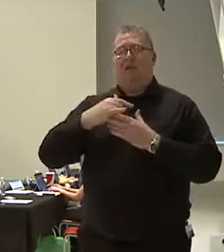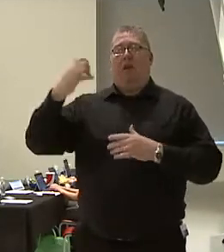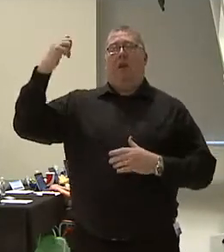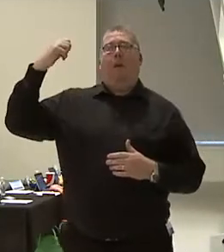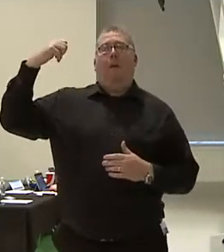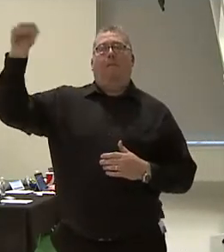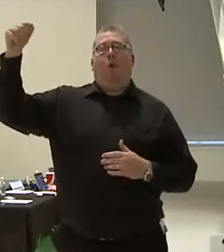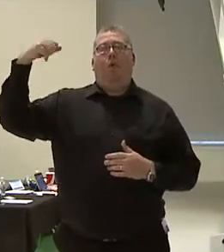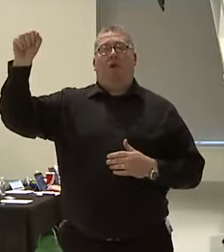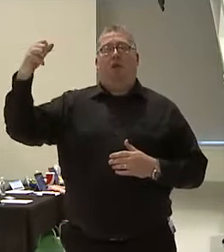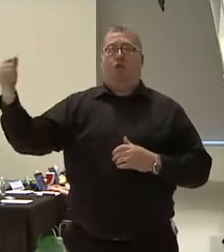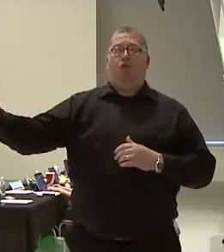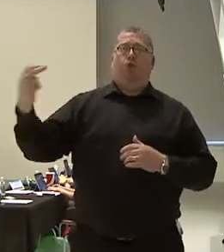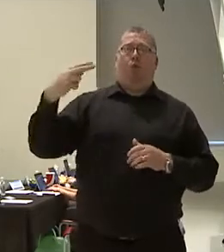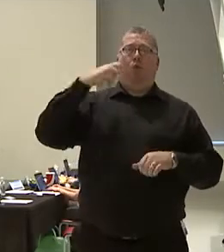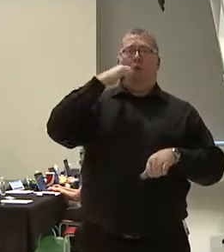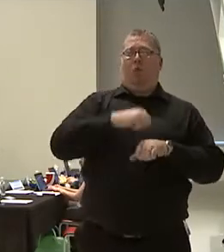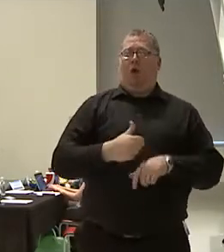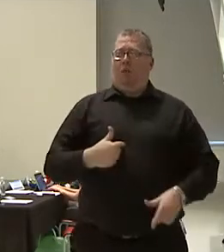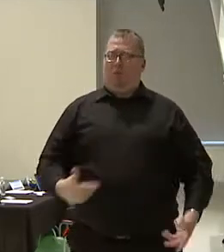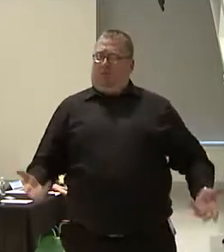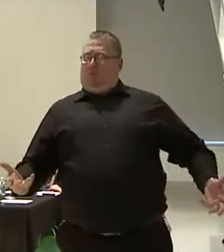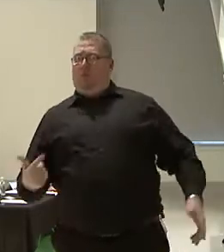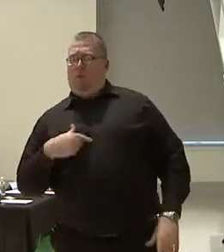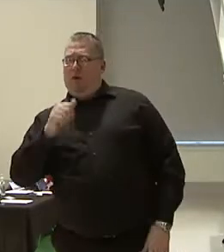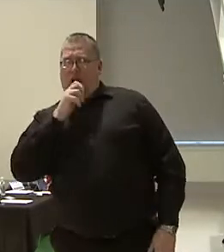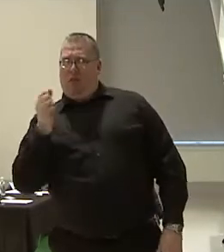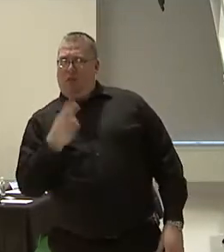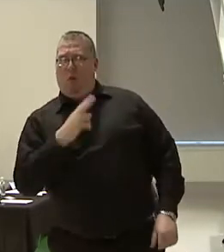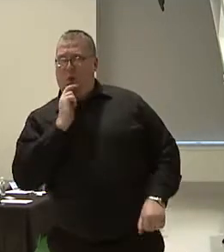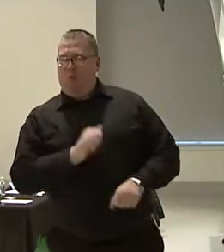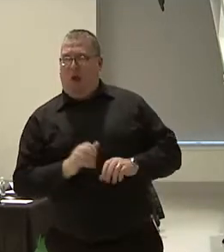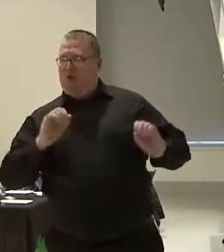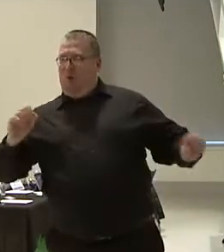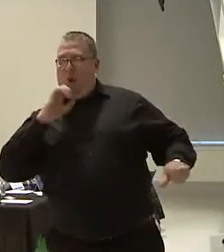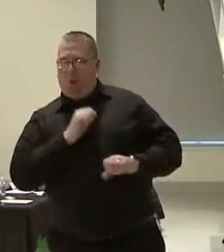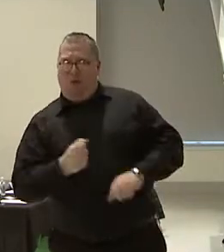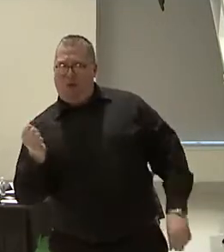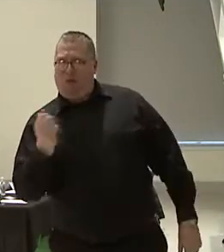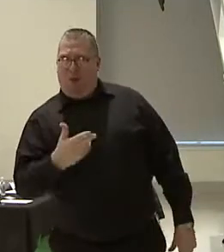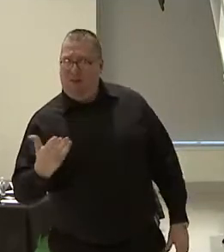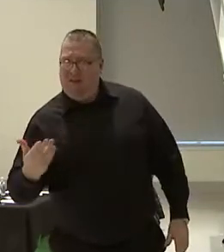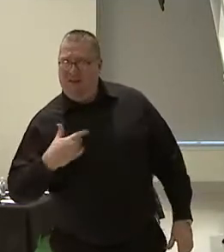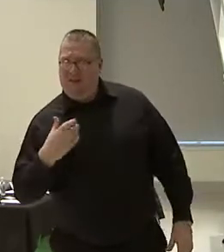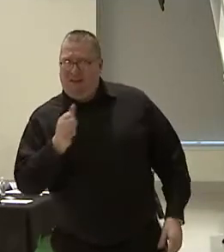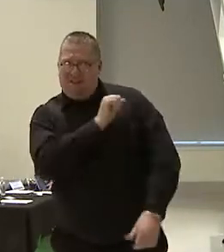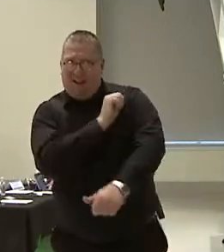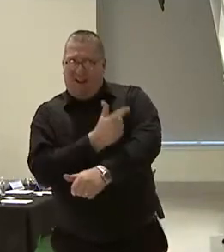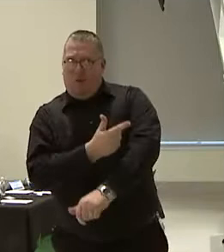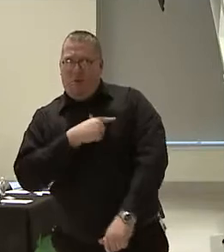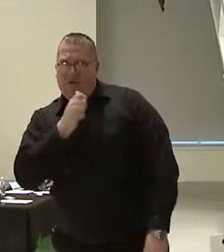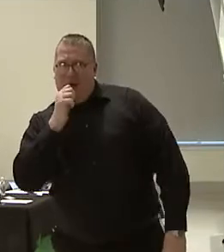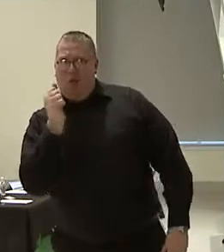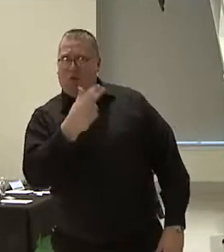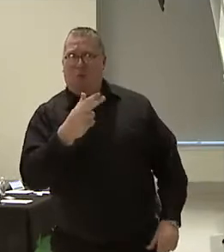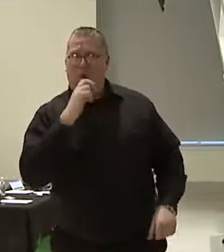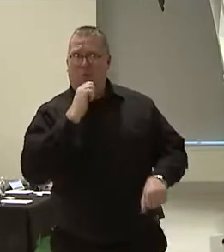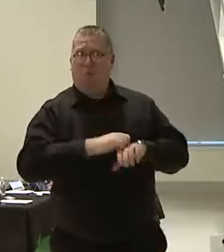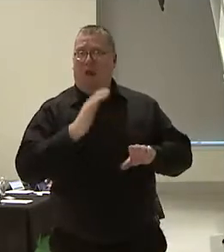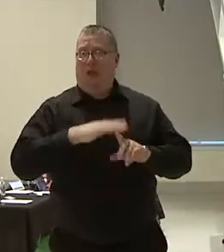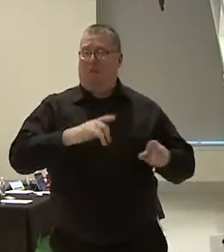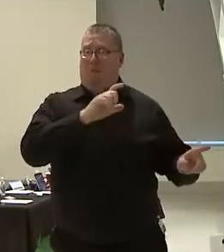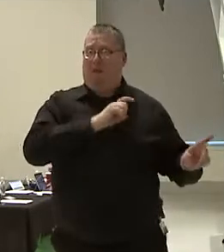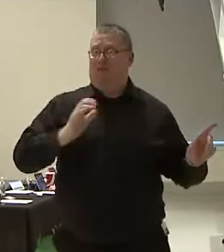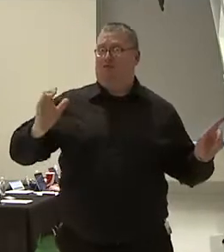tweeted. So we're like, we didn't throw rocks at you. We did not throw rocks at you. And in St. Louis, if we had thrown rocks at the police chief, you would never